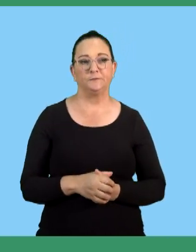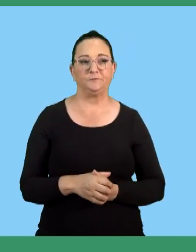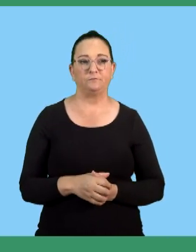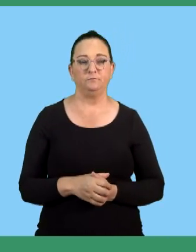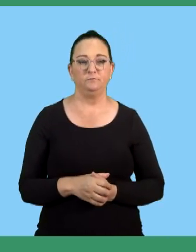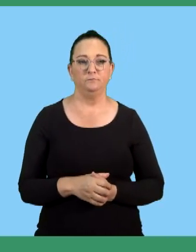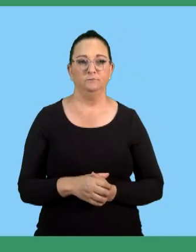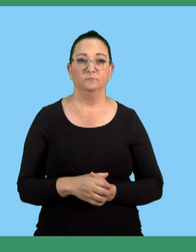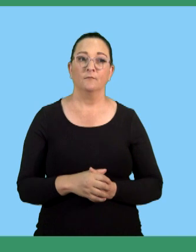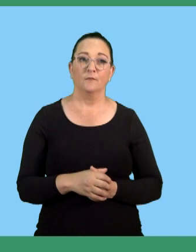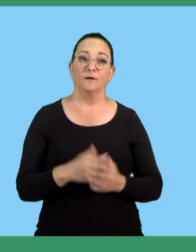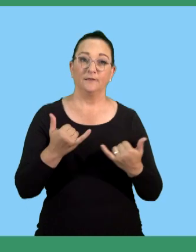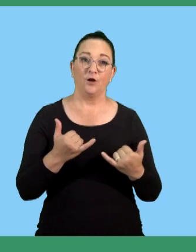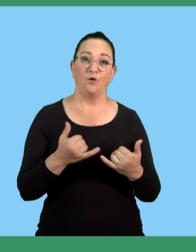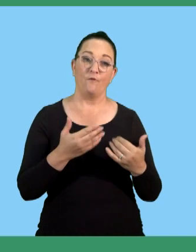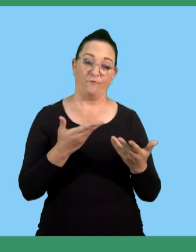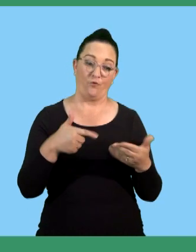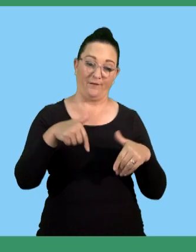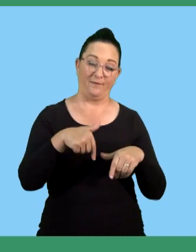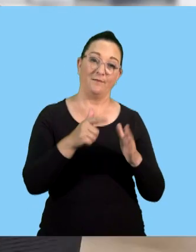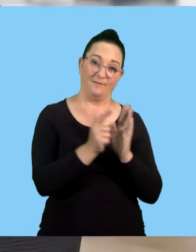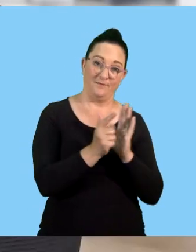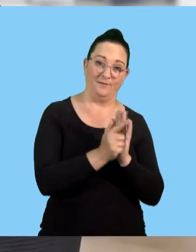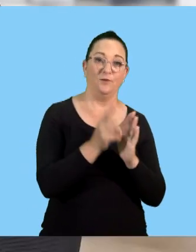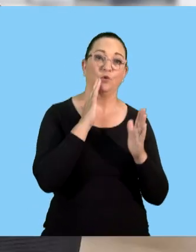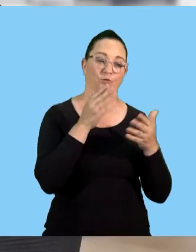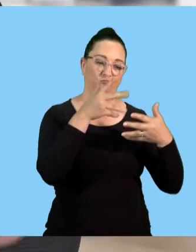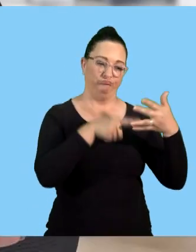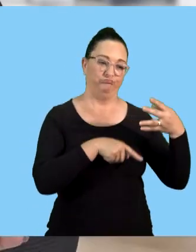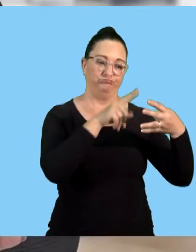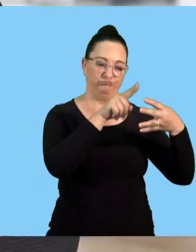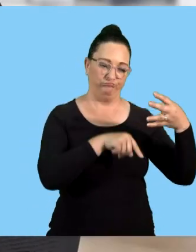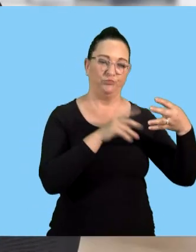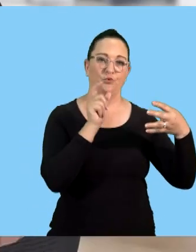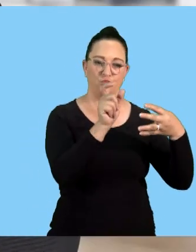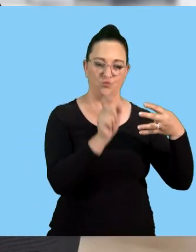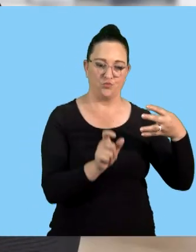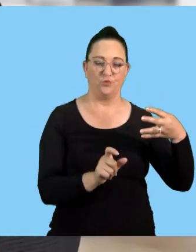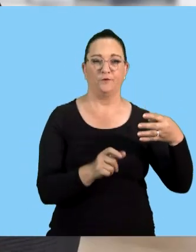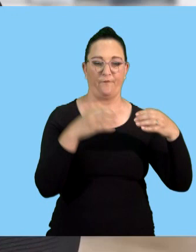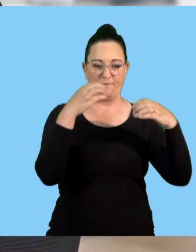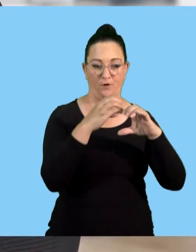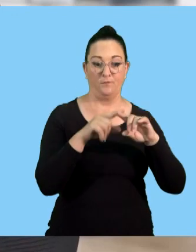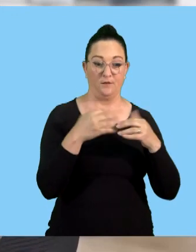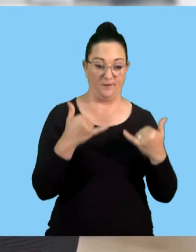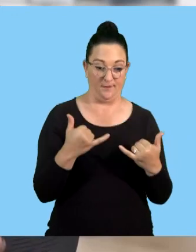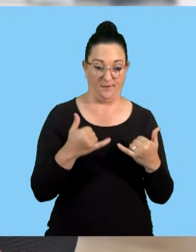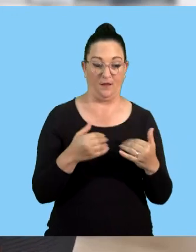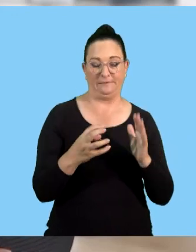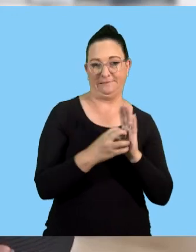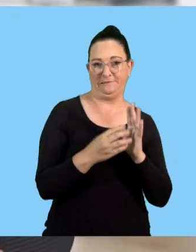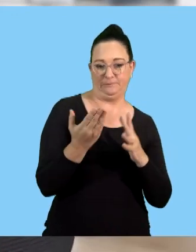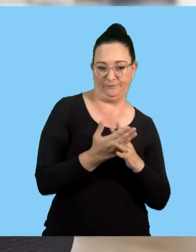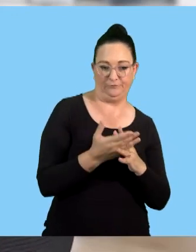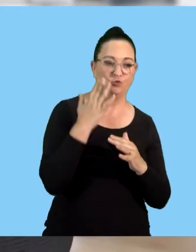that you understand. So this is what we'll be doing throughout this lesson. So for now, we're going to go onto a quick ad